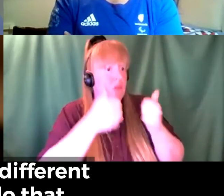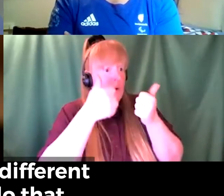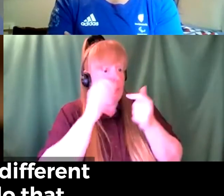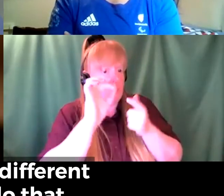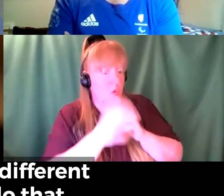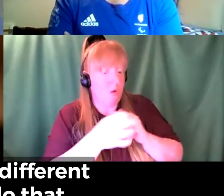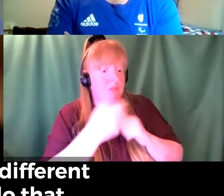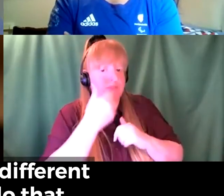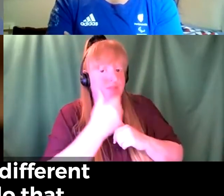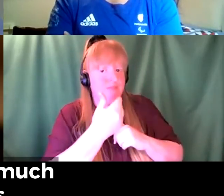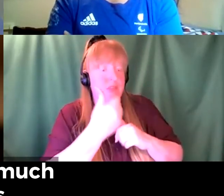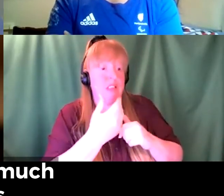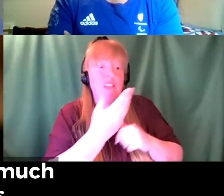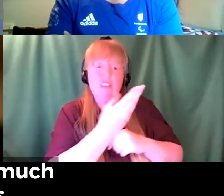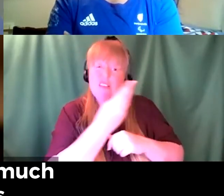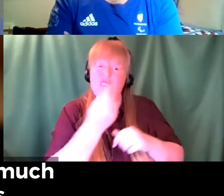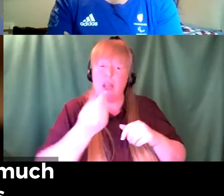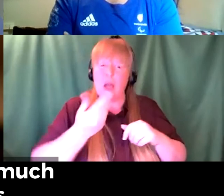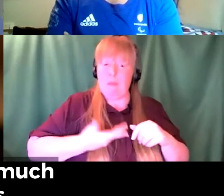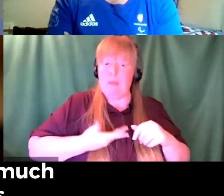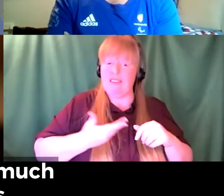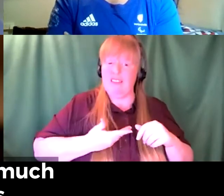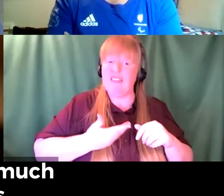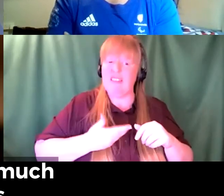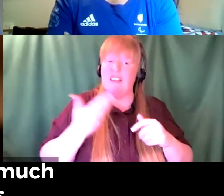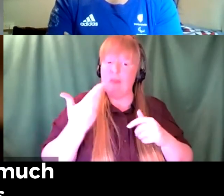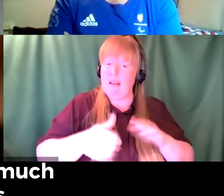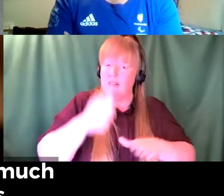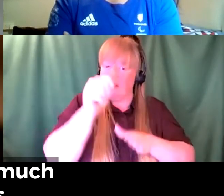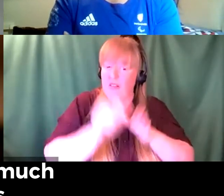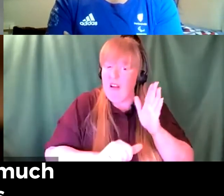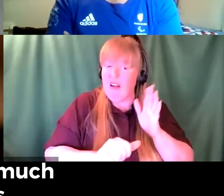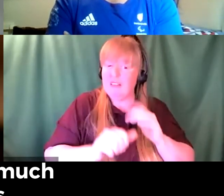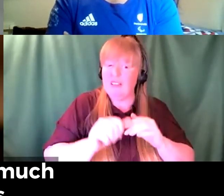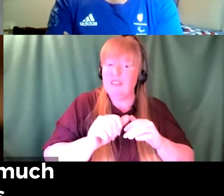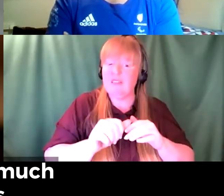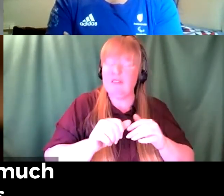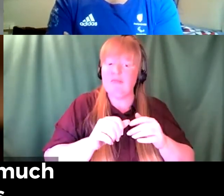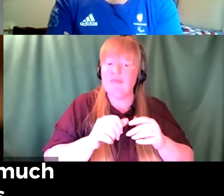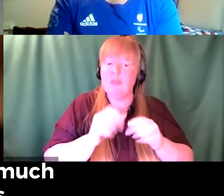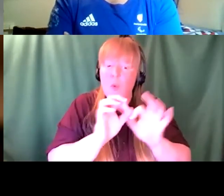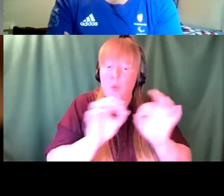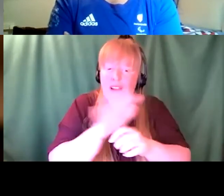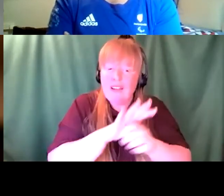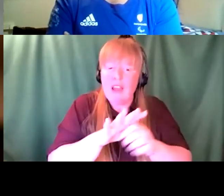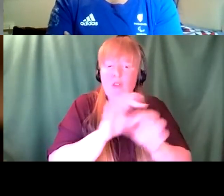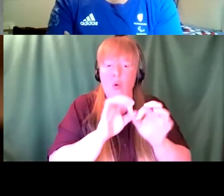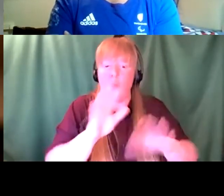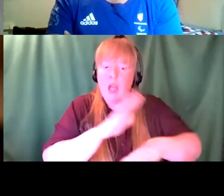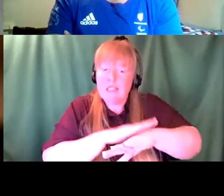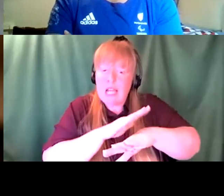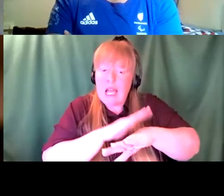different businesses are starting to do that, but we haven't seen it as much, I don't think, in the sporting arenas.